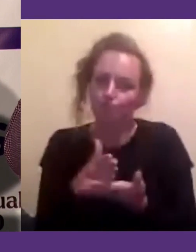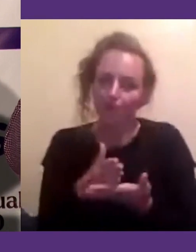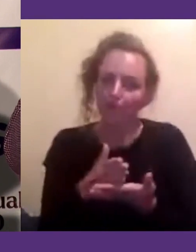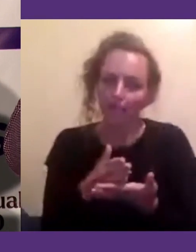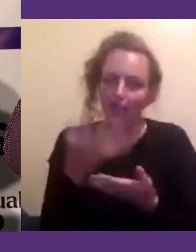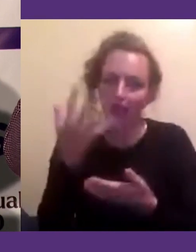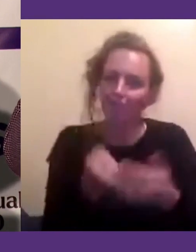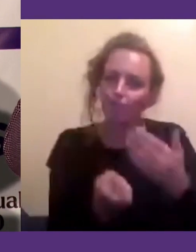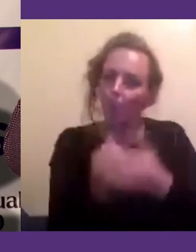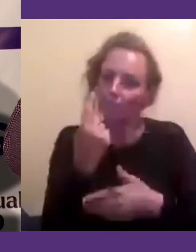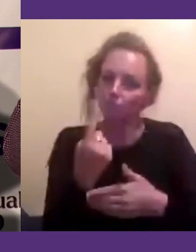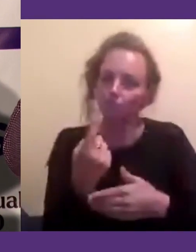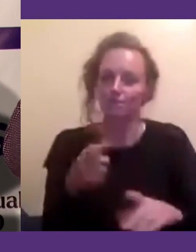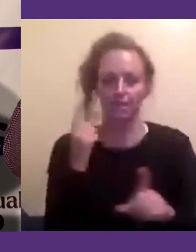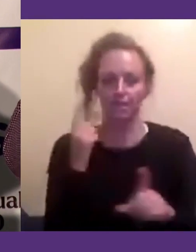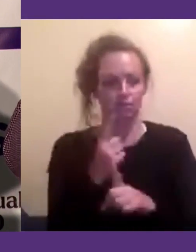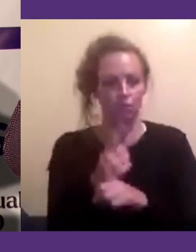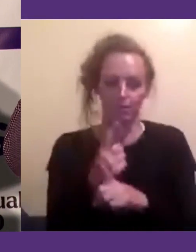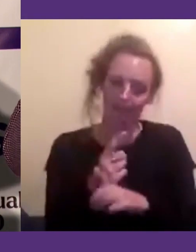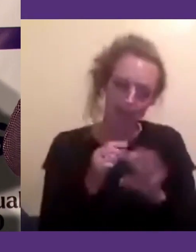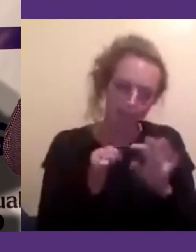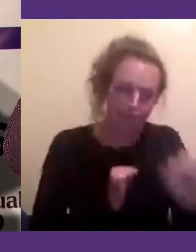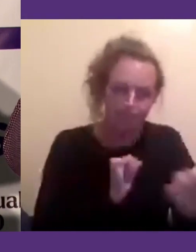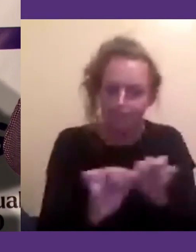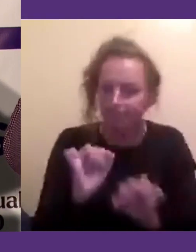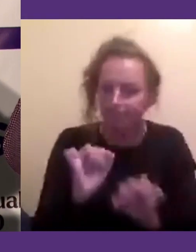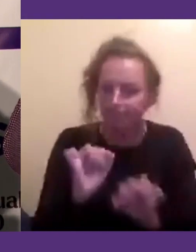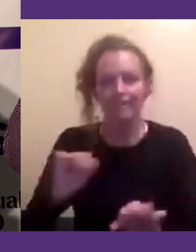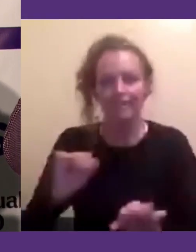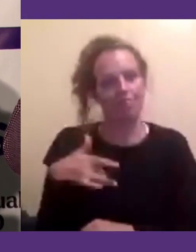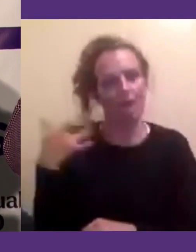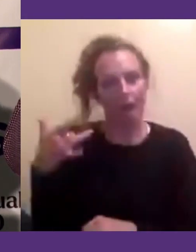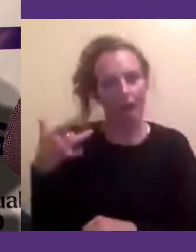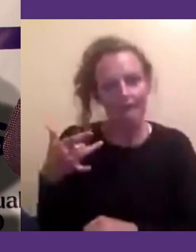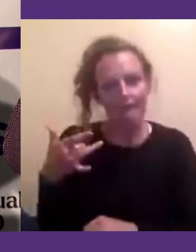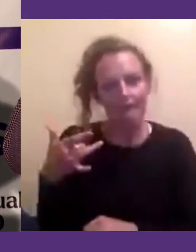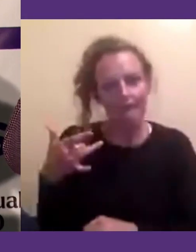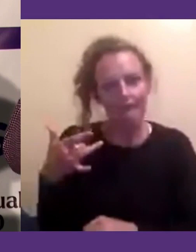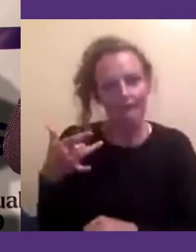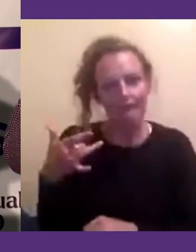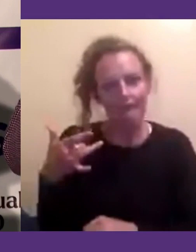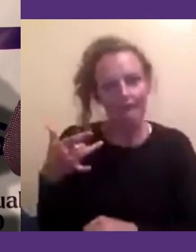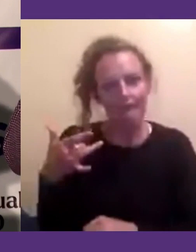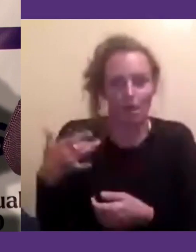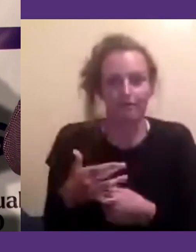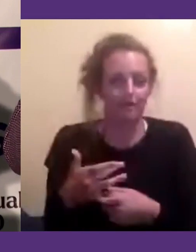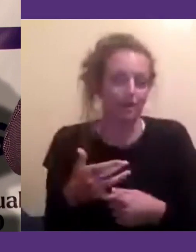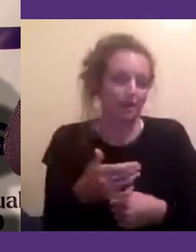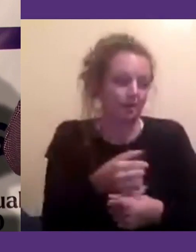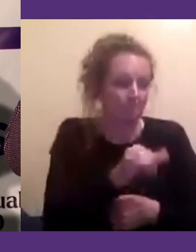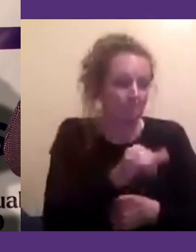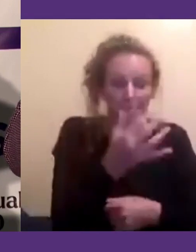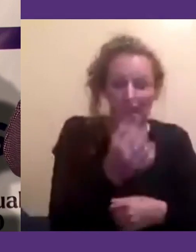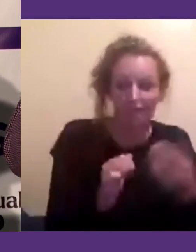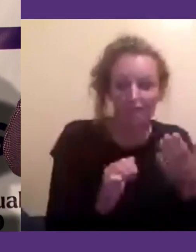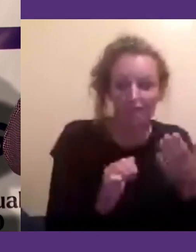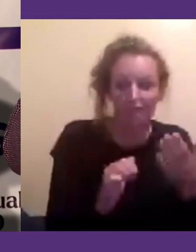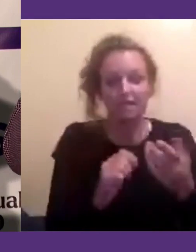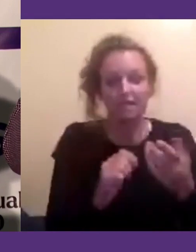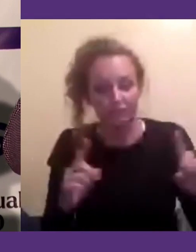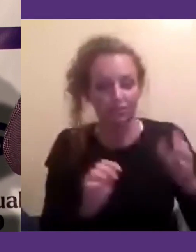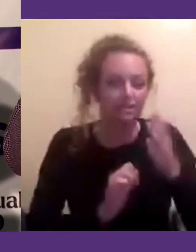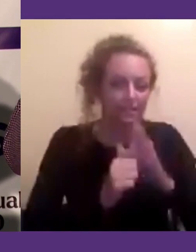representation of disability, people that have other passions and interests, and actually frame a more kind of